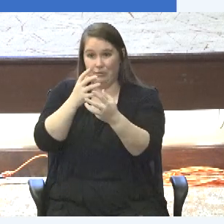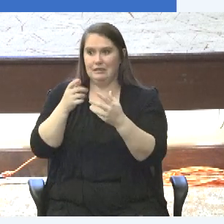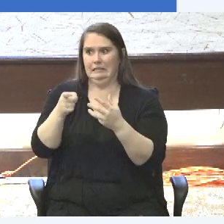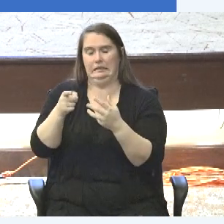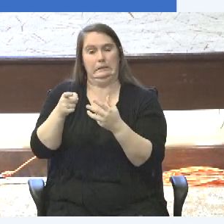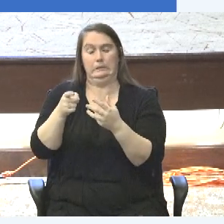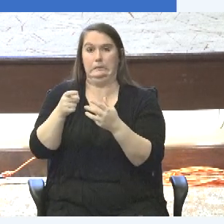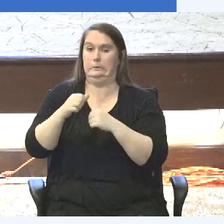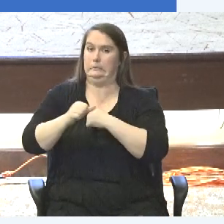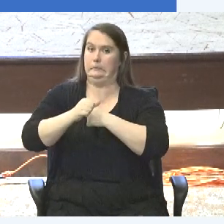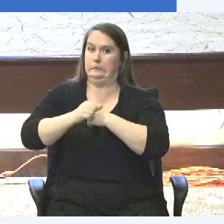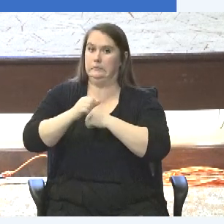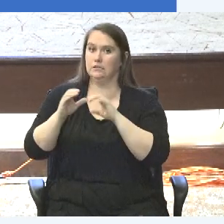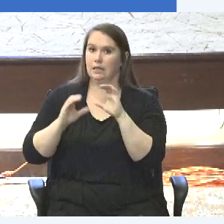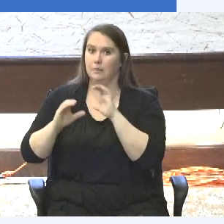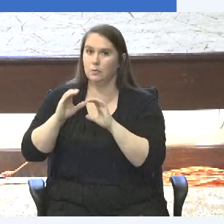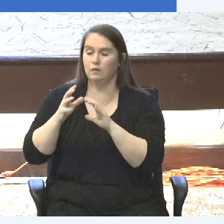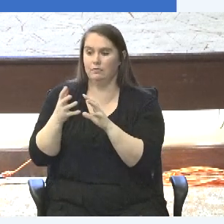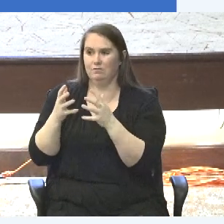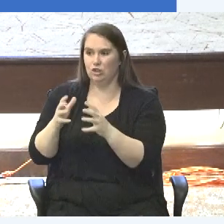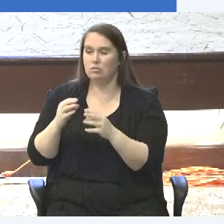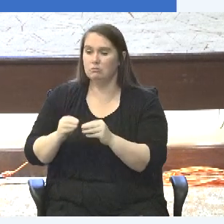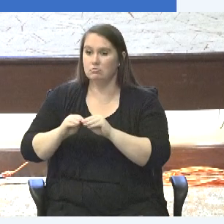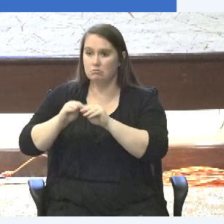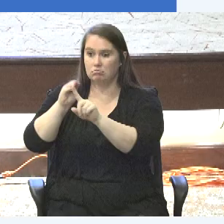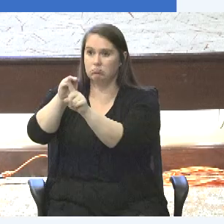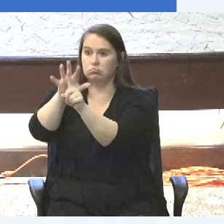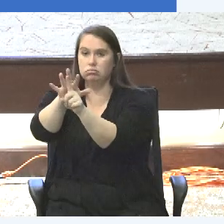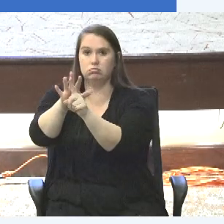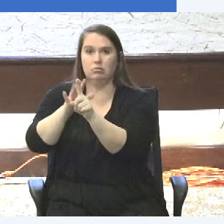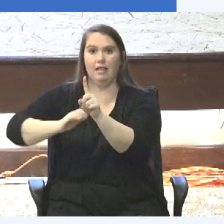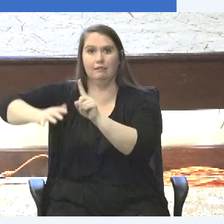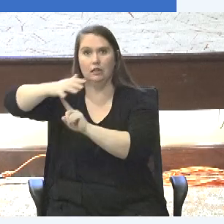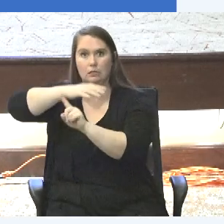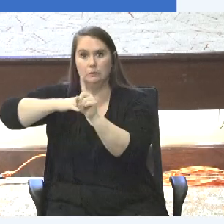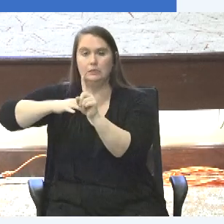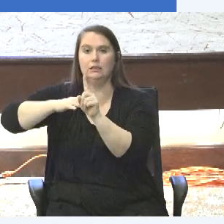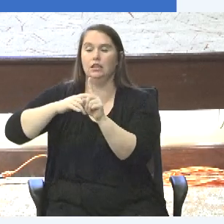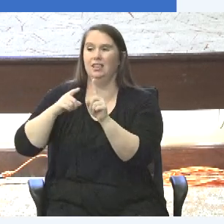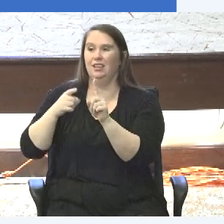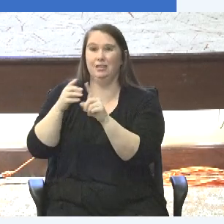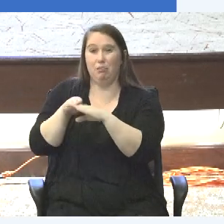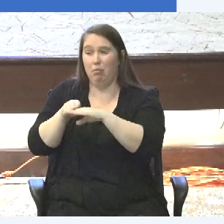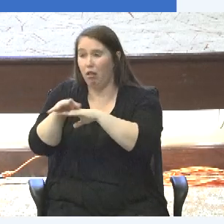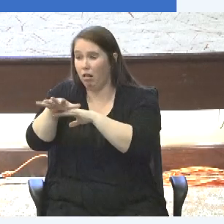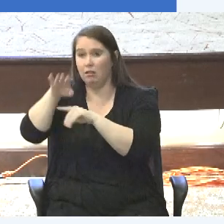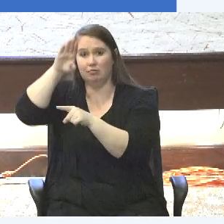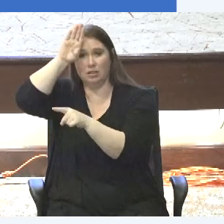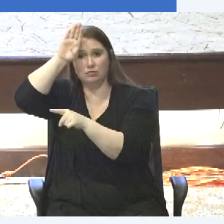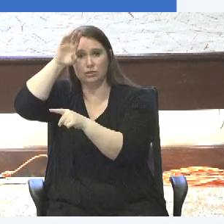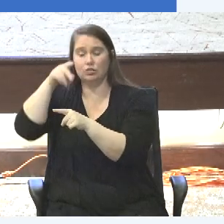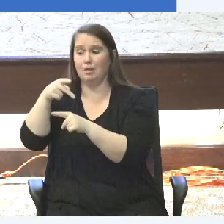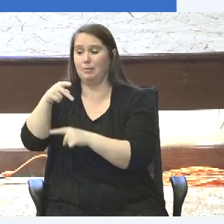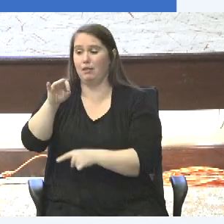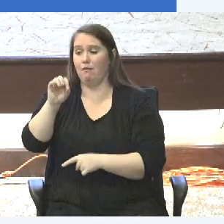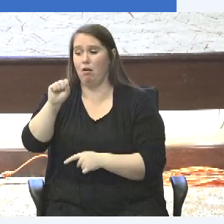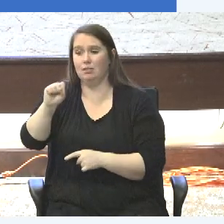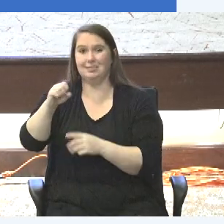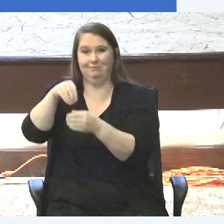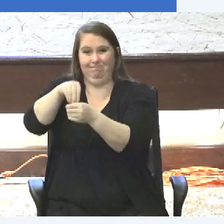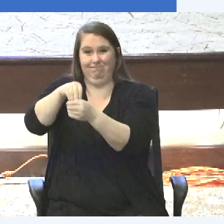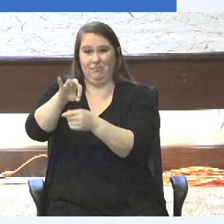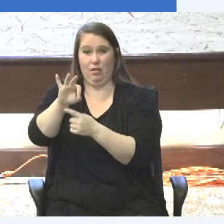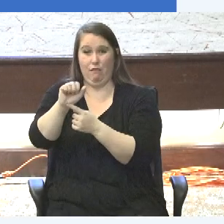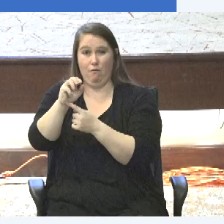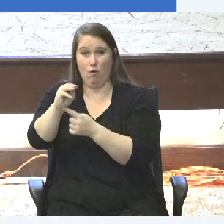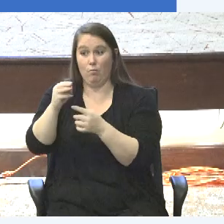chemical. We're concerned about it across many areas of our environment. As it relates to firefighters, PFAS is in the foam that we've